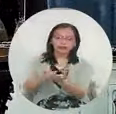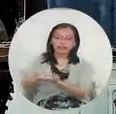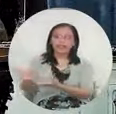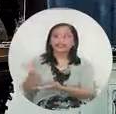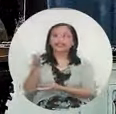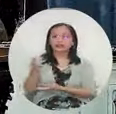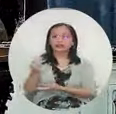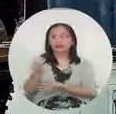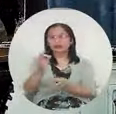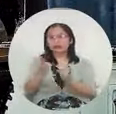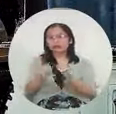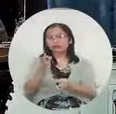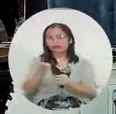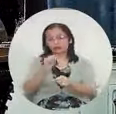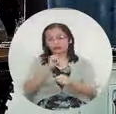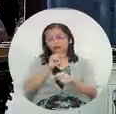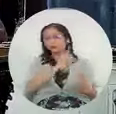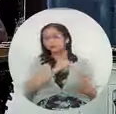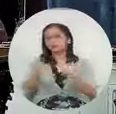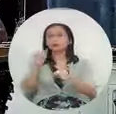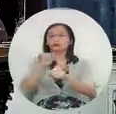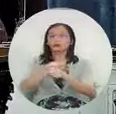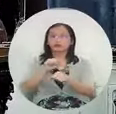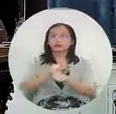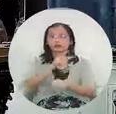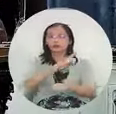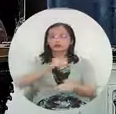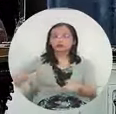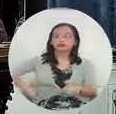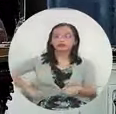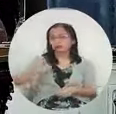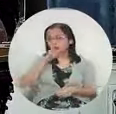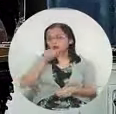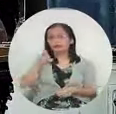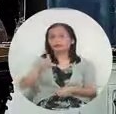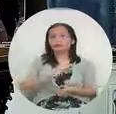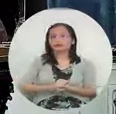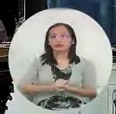people. You are there to obey.